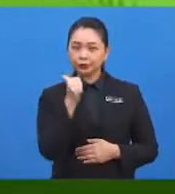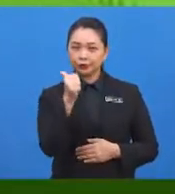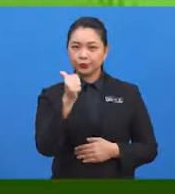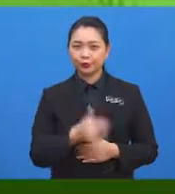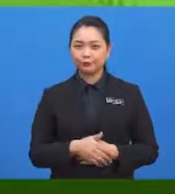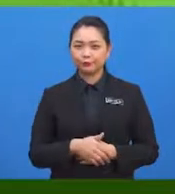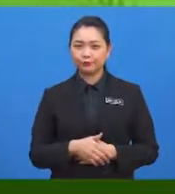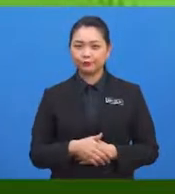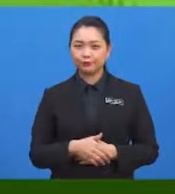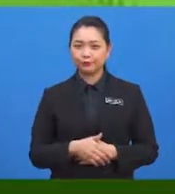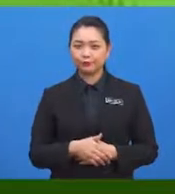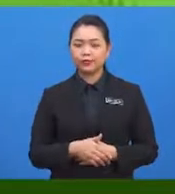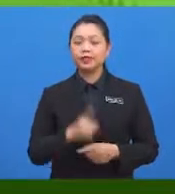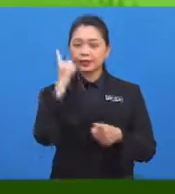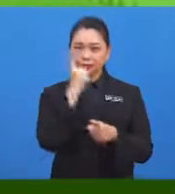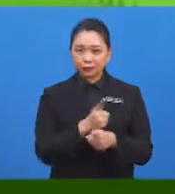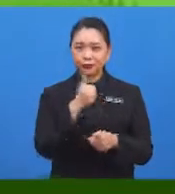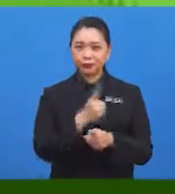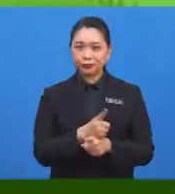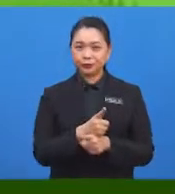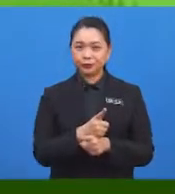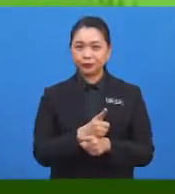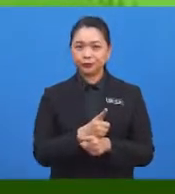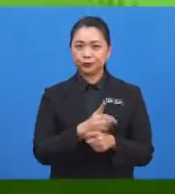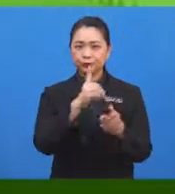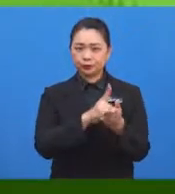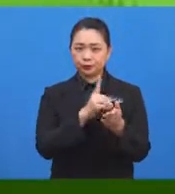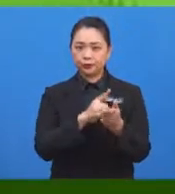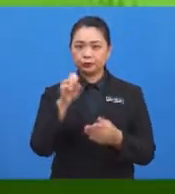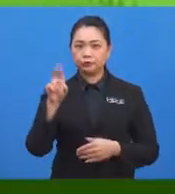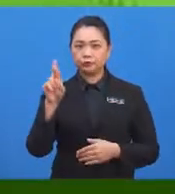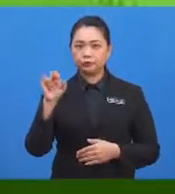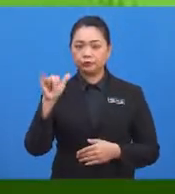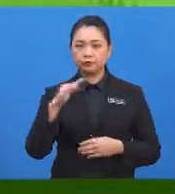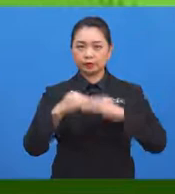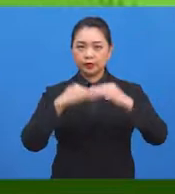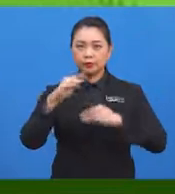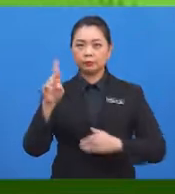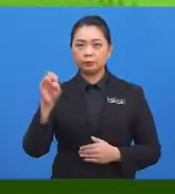Good job. Yes, it's true. Dr. Suraya built the robot.